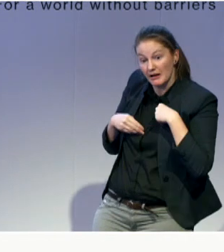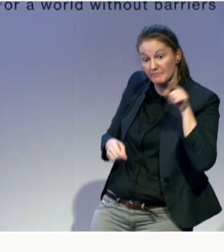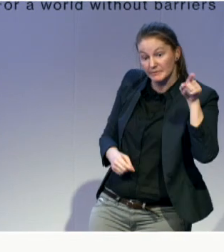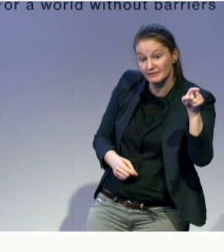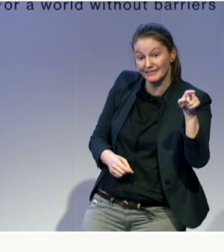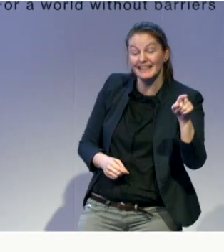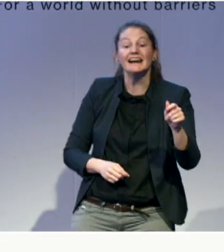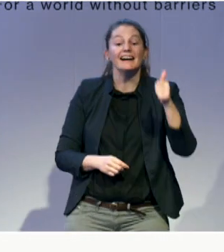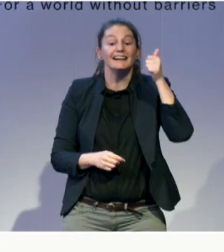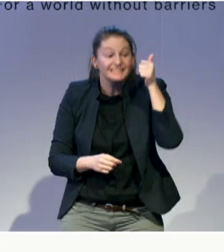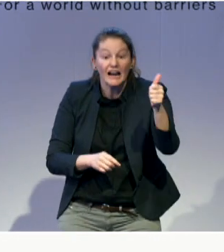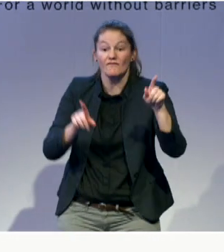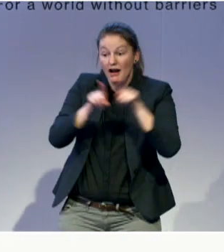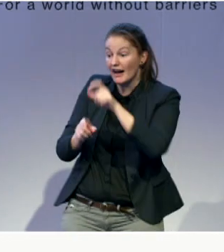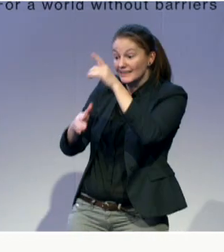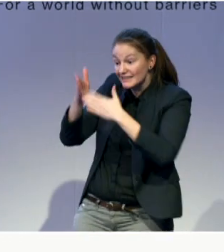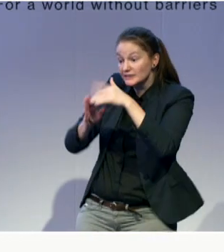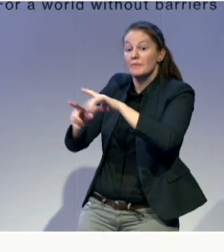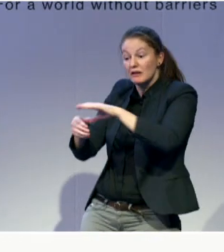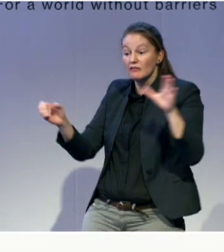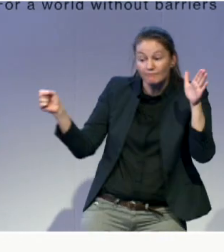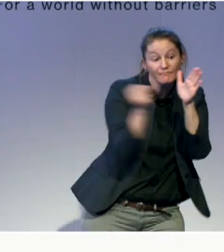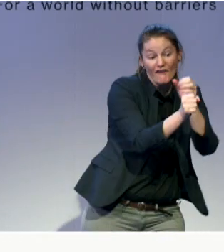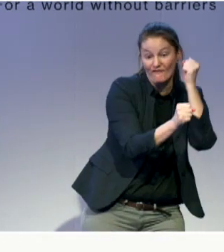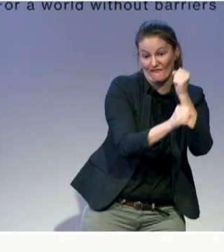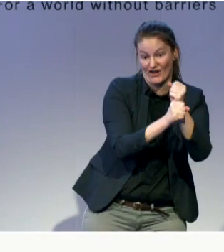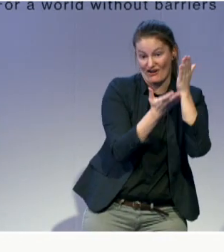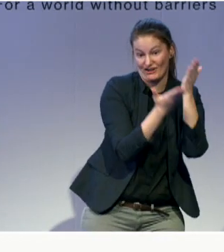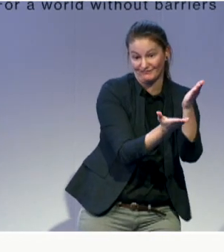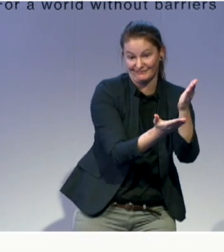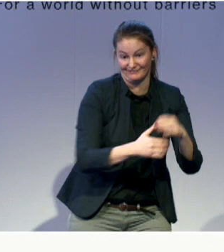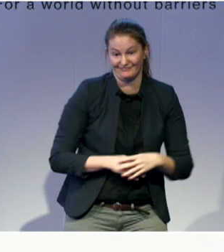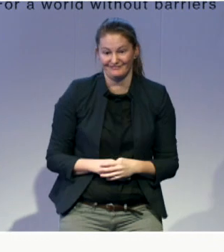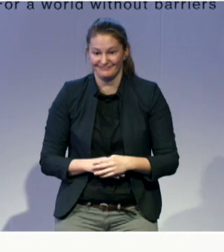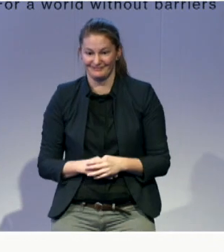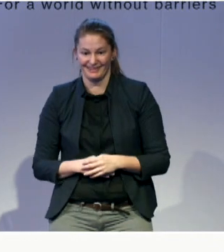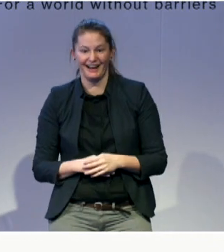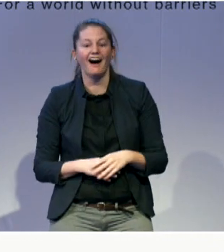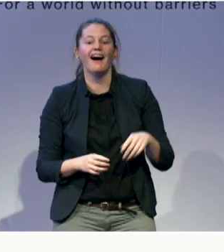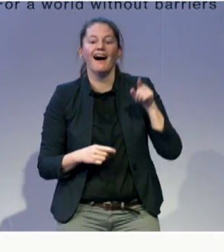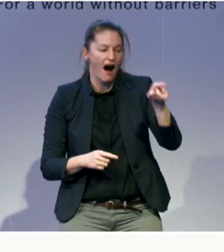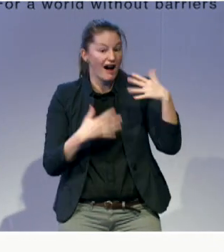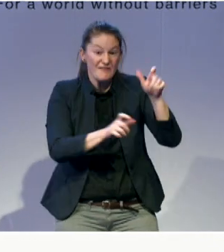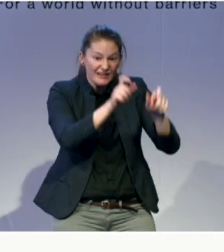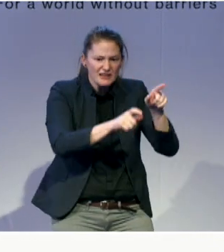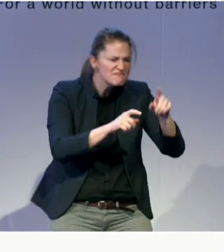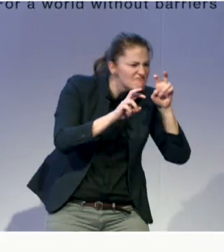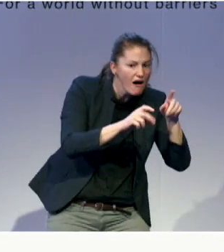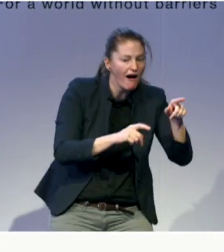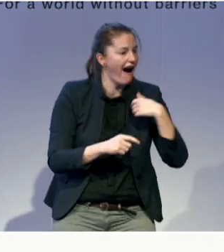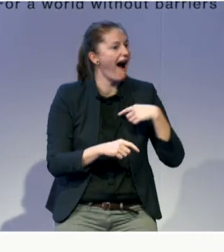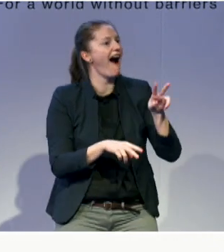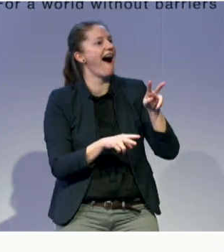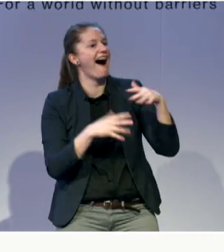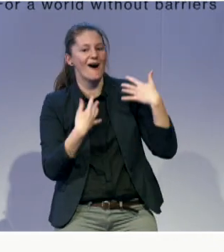Nations system. So folks, they are champions for you all because the world's